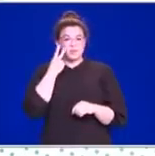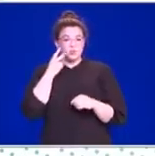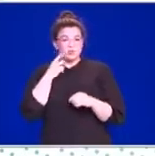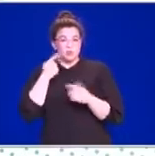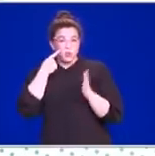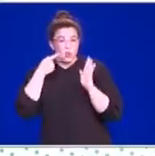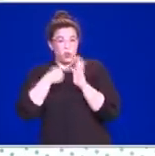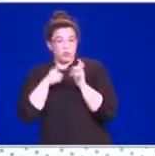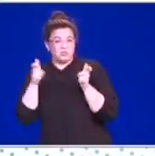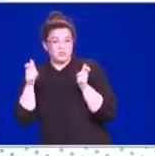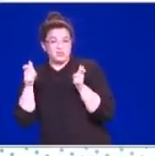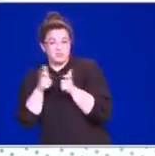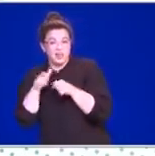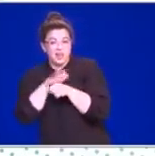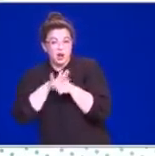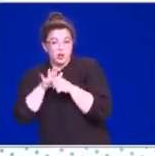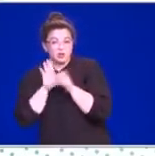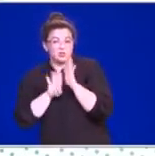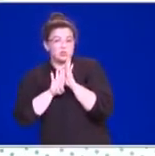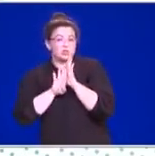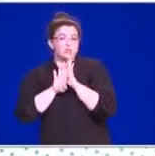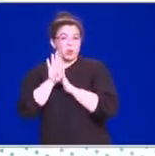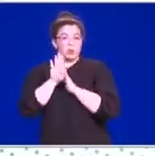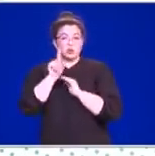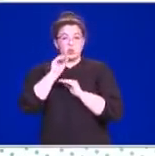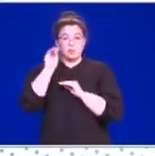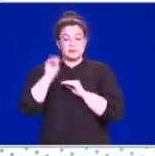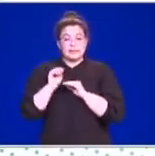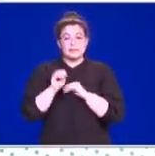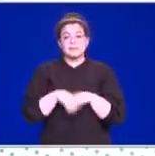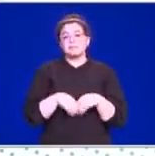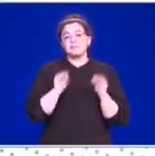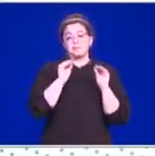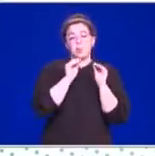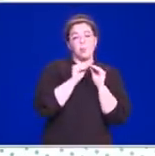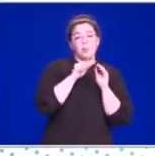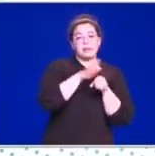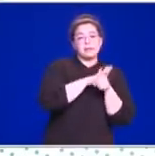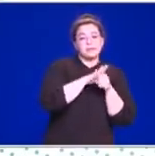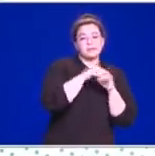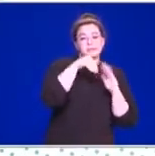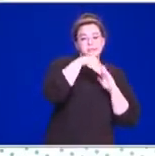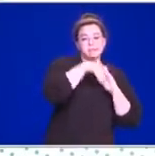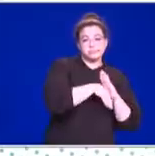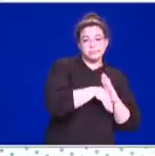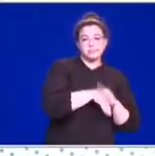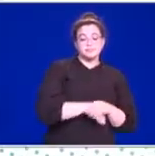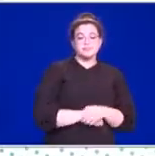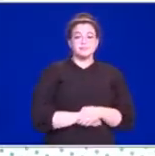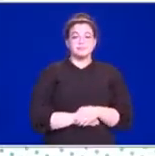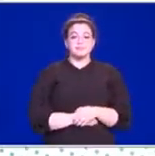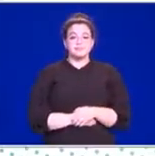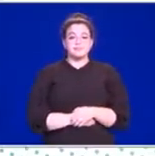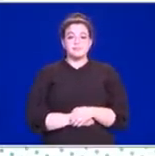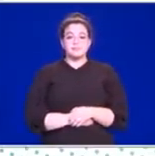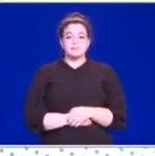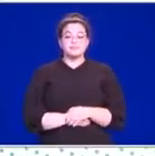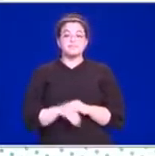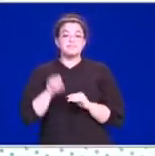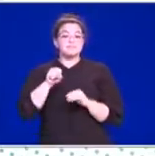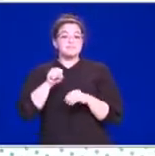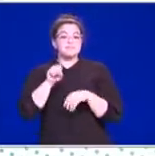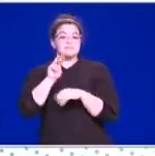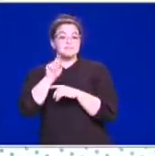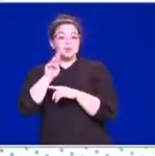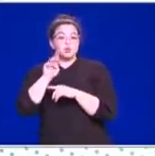areas with growth of 20% or more, and more metro areas declining in population. Indeed, metro areas with